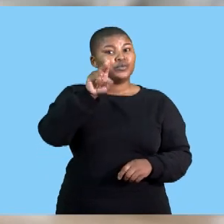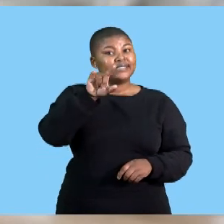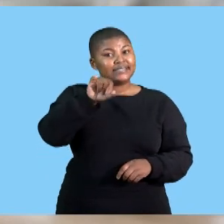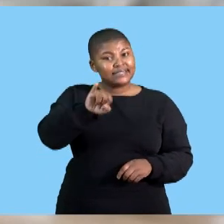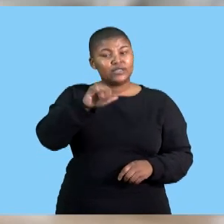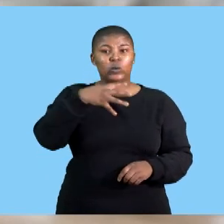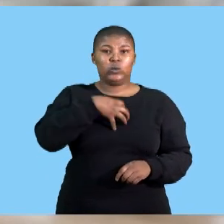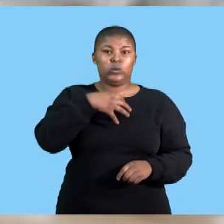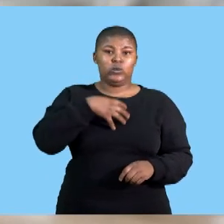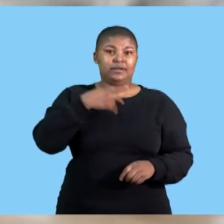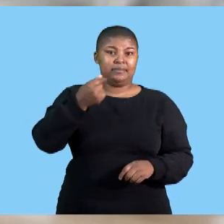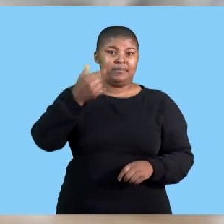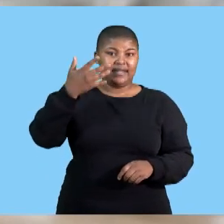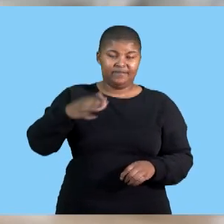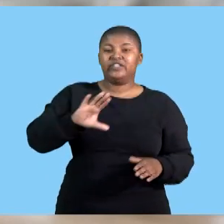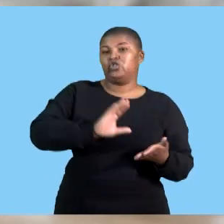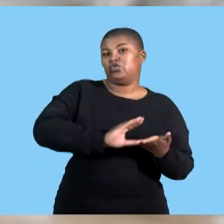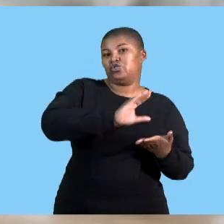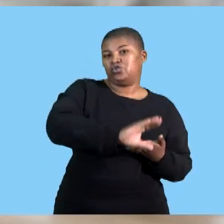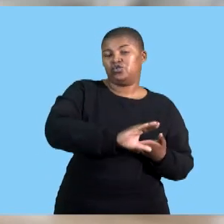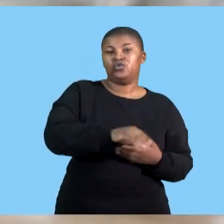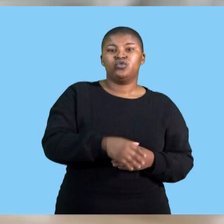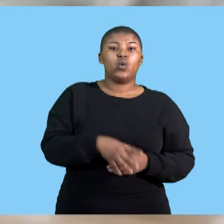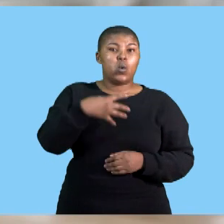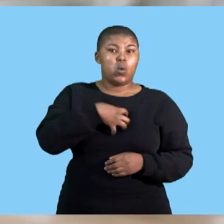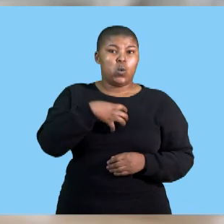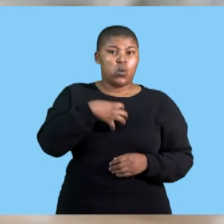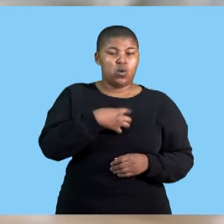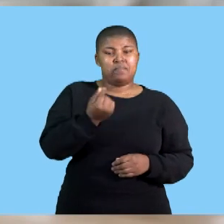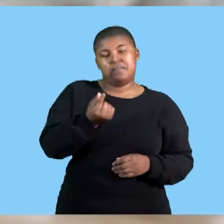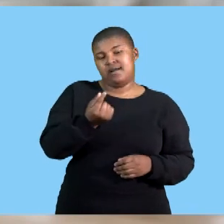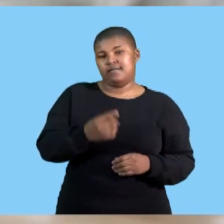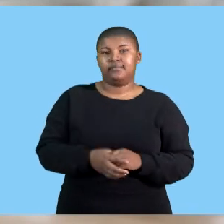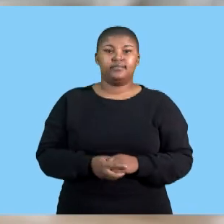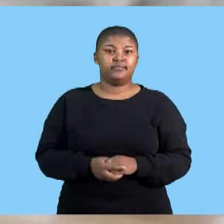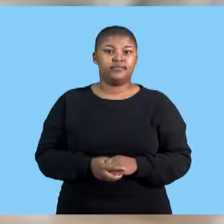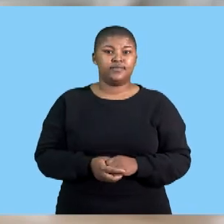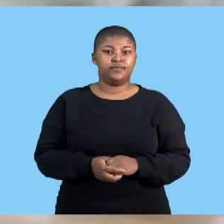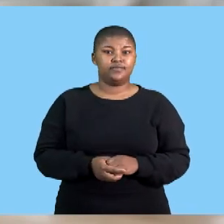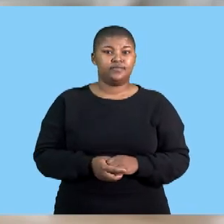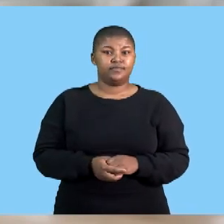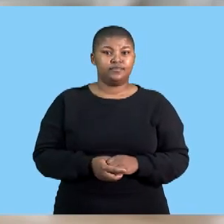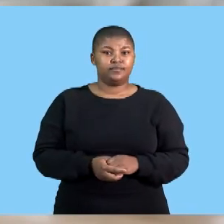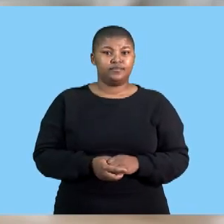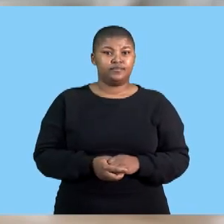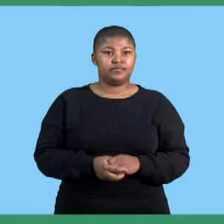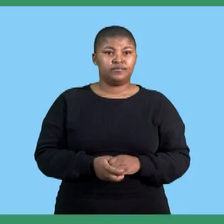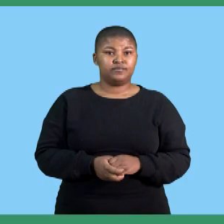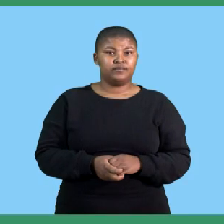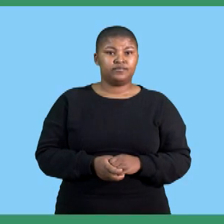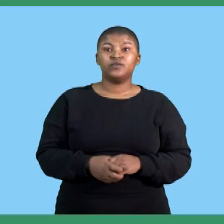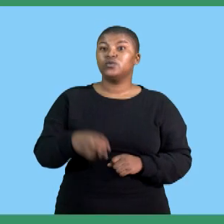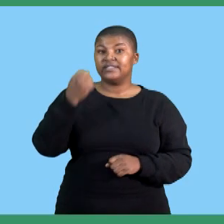her own capital. So the source of funding here would be own capital. And as you have seen that, I